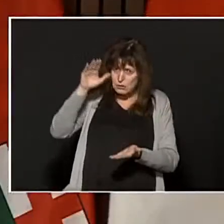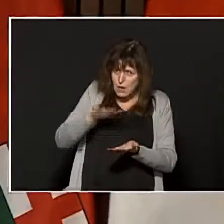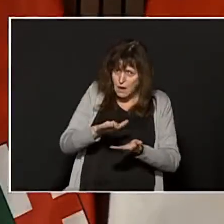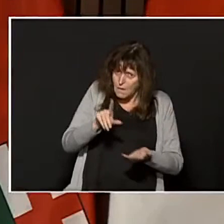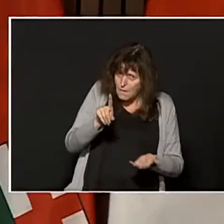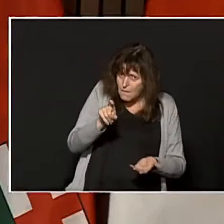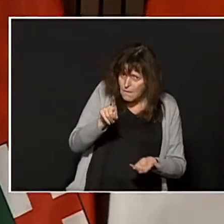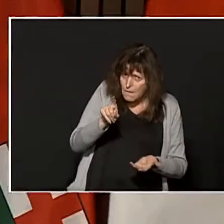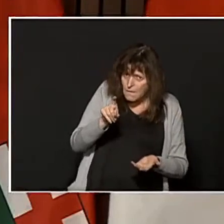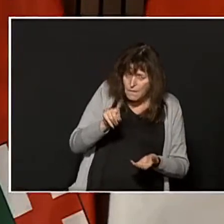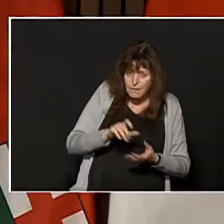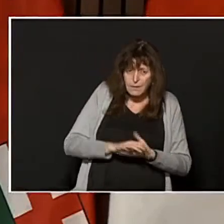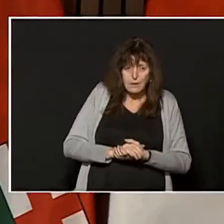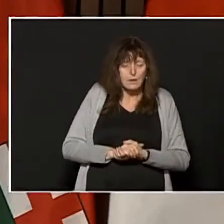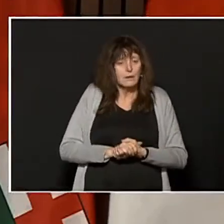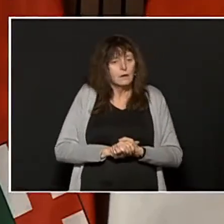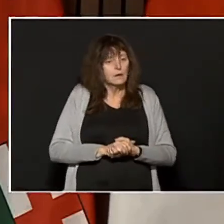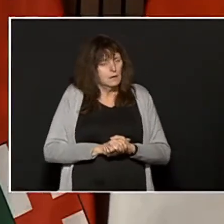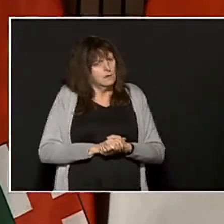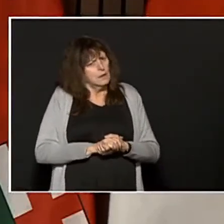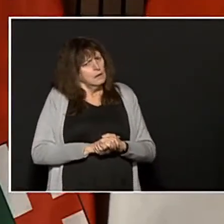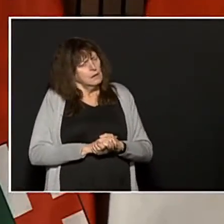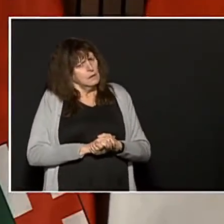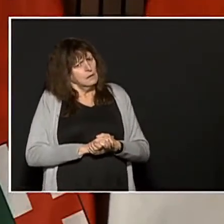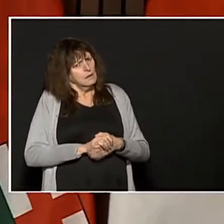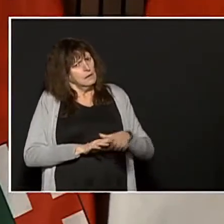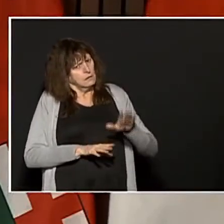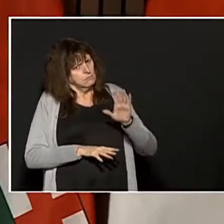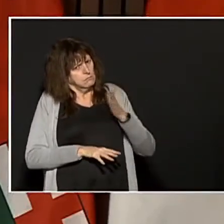Thanks. So what we've really been pushing for is about